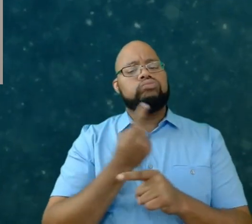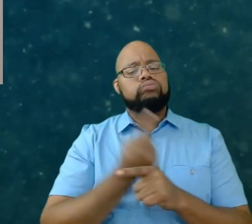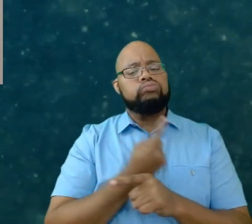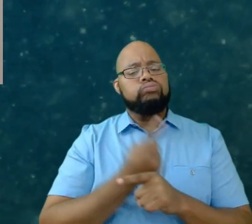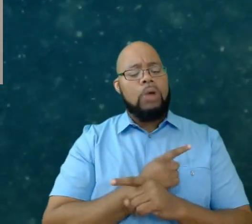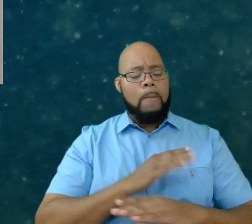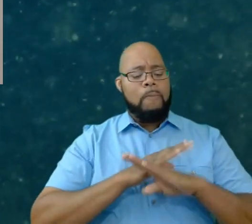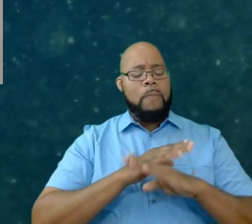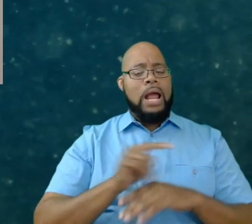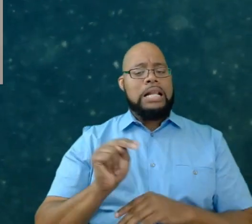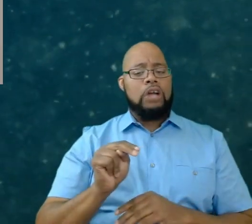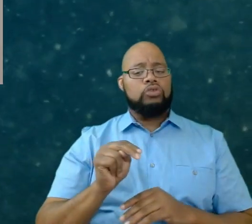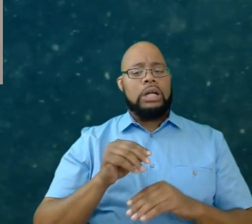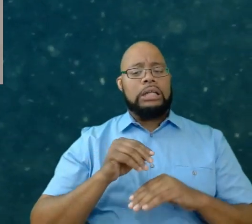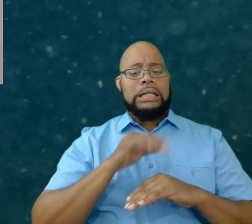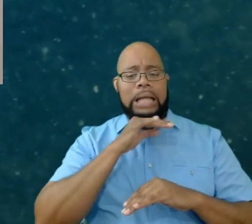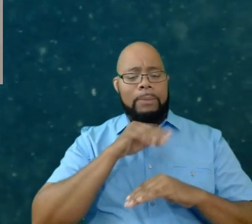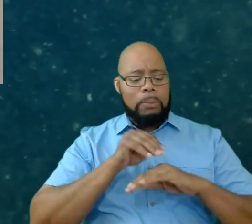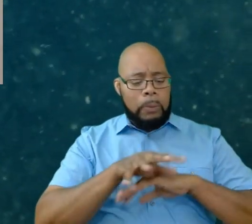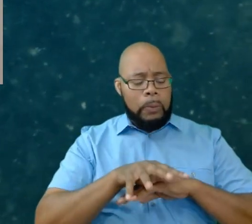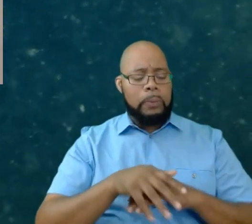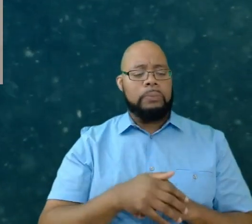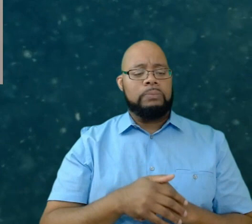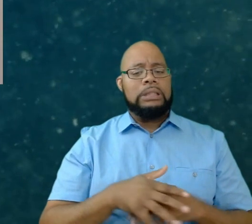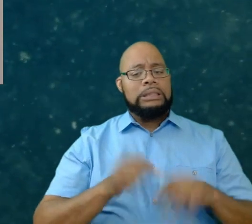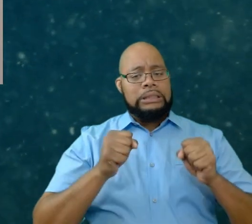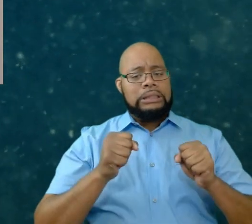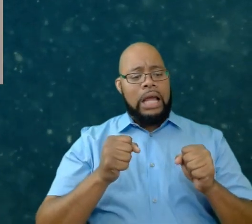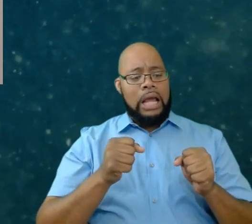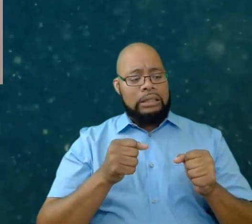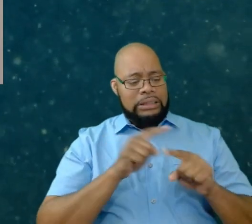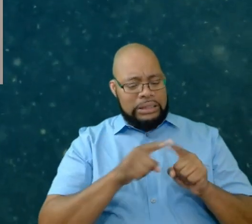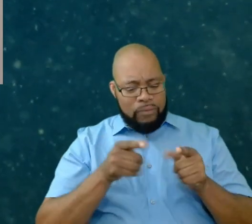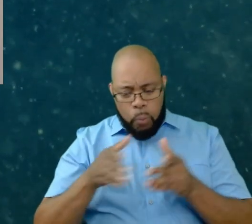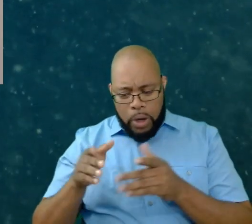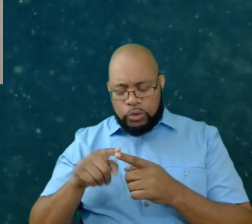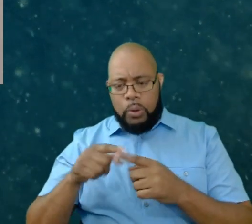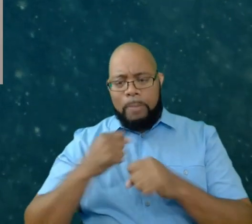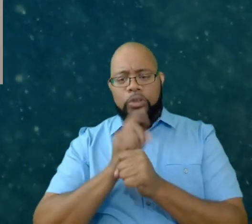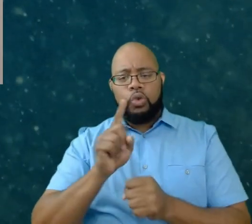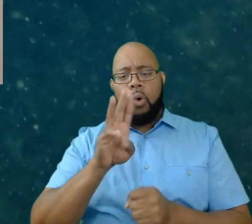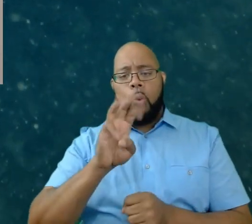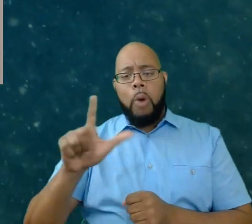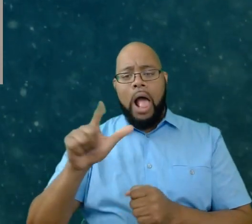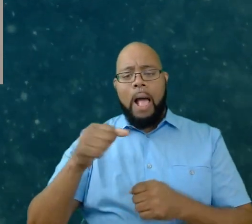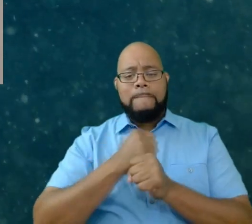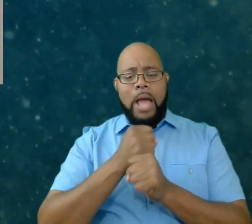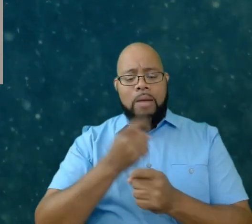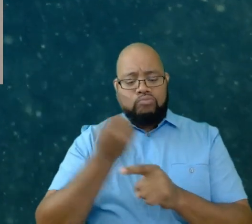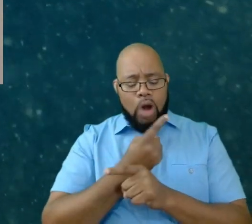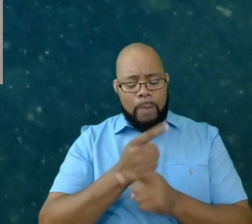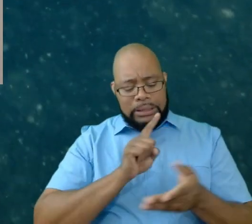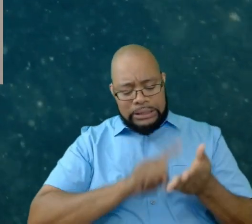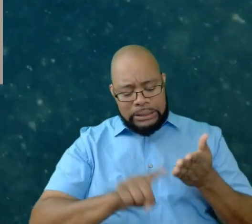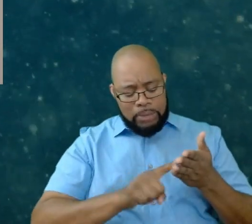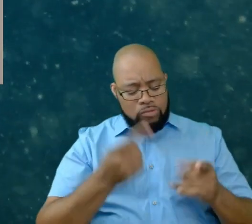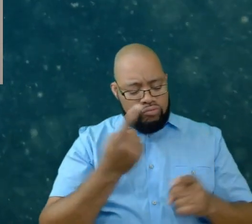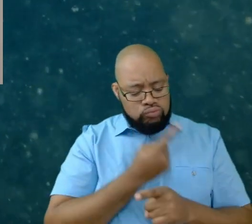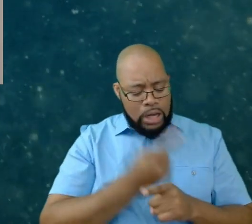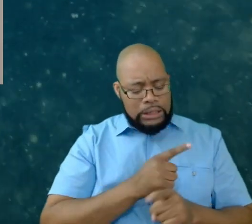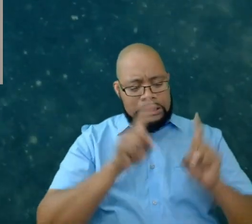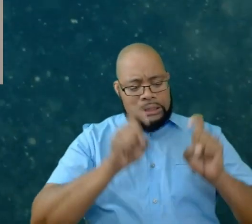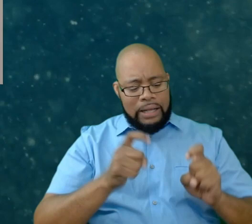your water regularly and prevent nitrogen contamination by taking appropriate measures to ensure that your well is constructed properly, inspecting